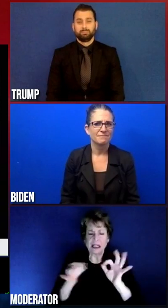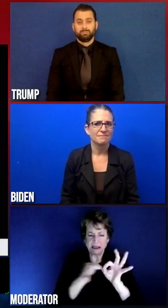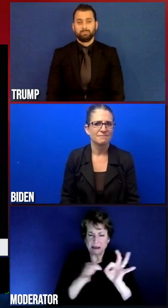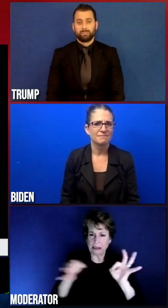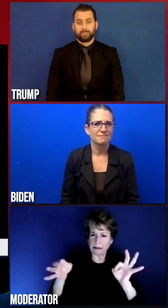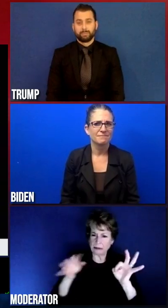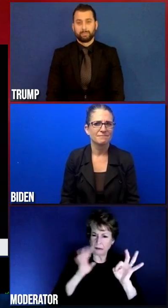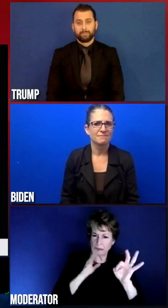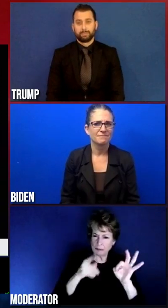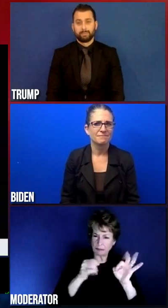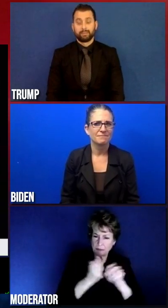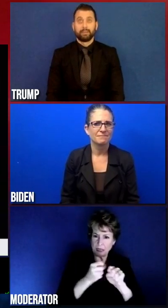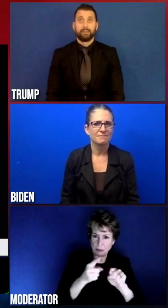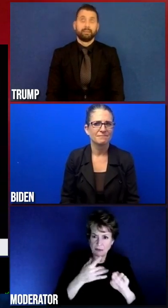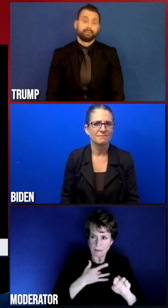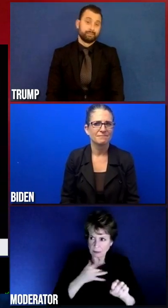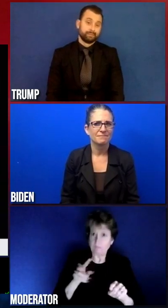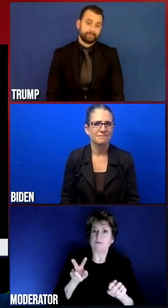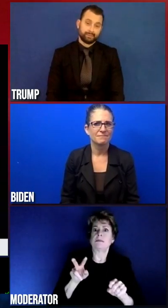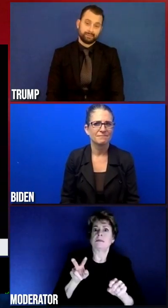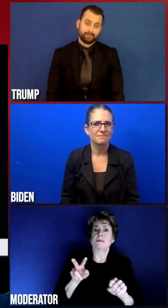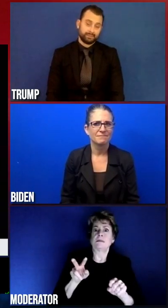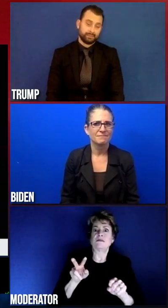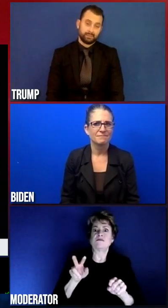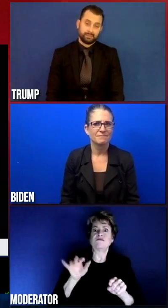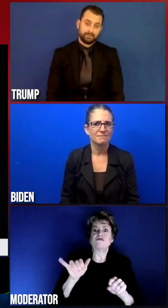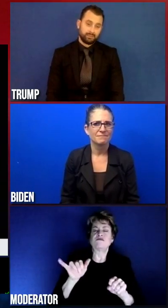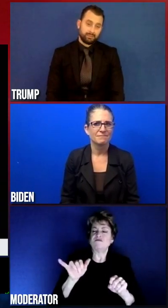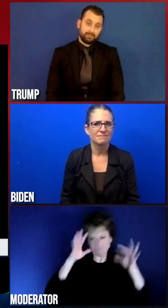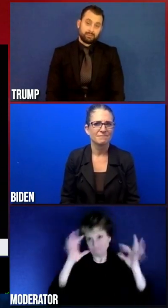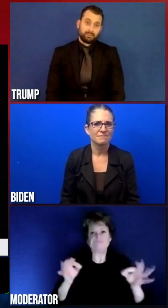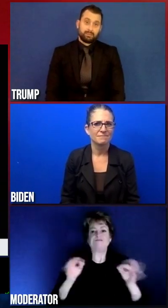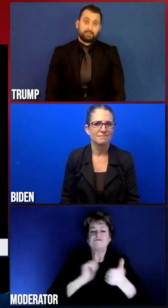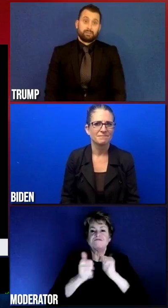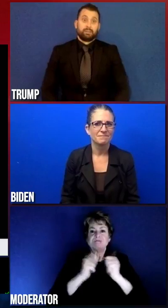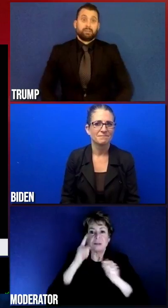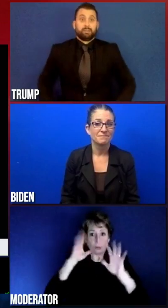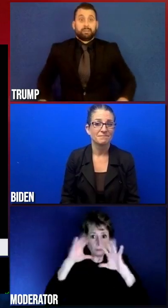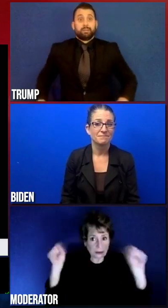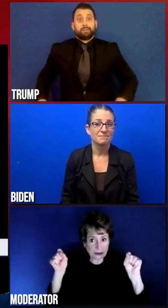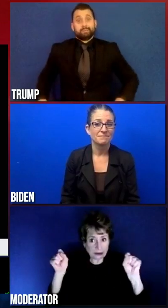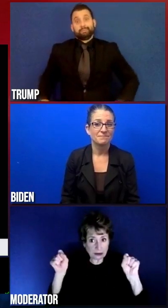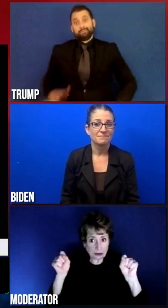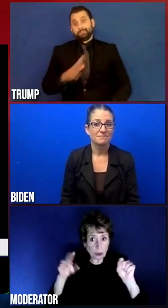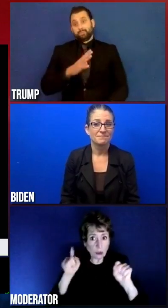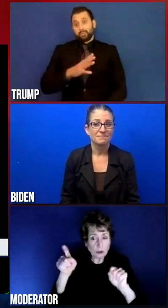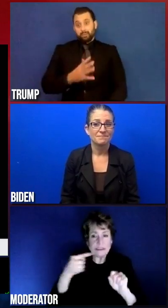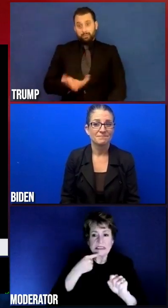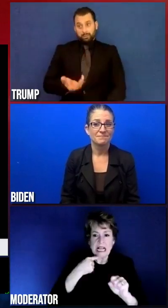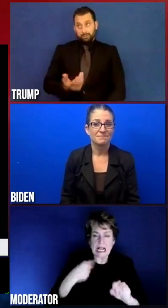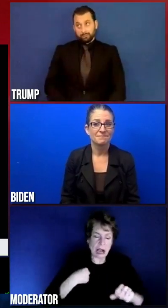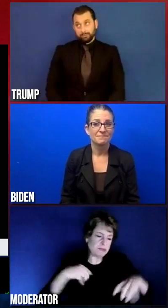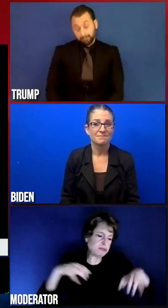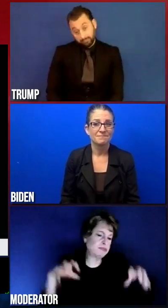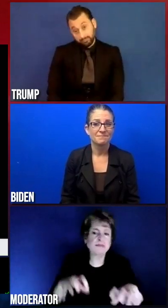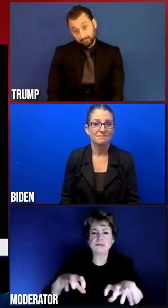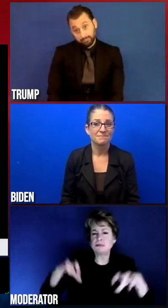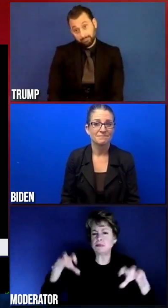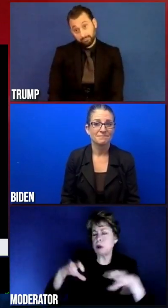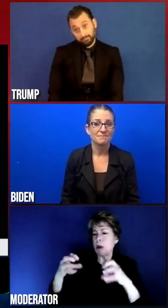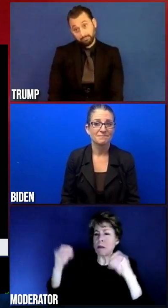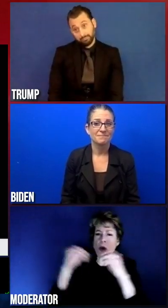President Trump, you have often said that you believe you have done more for black Americans than any president,